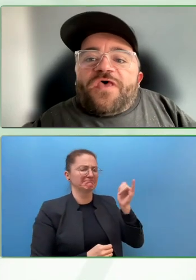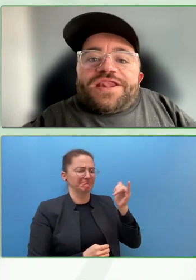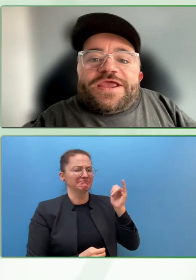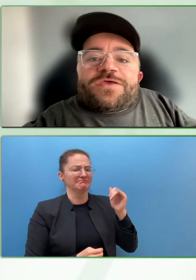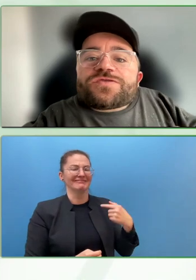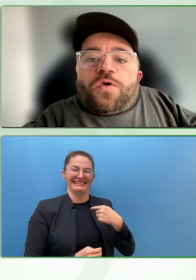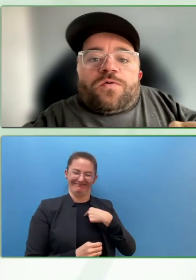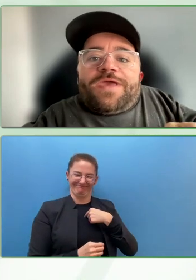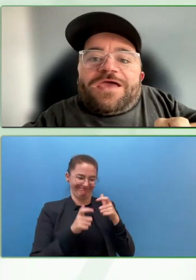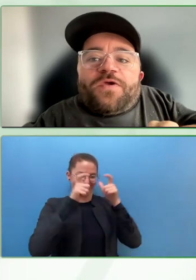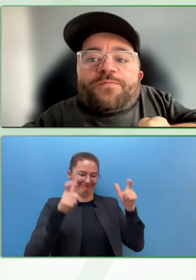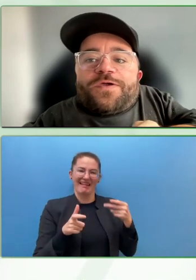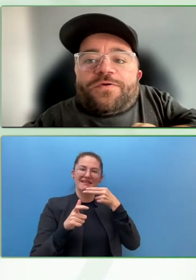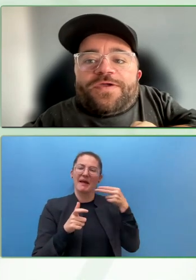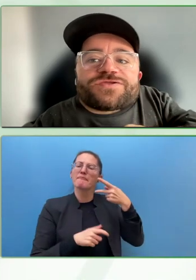And then finally,